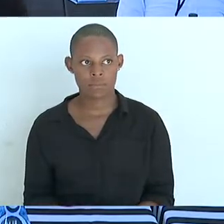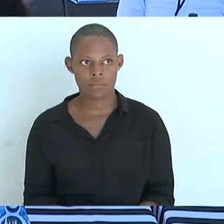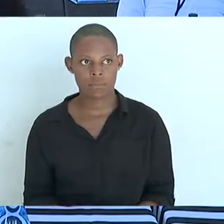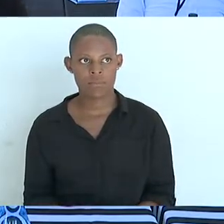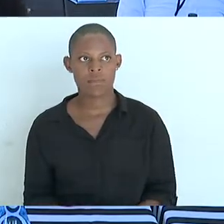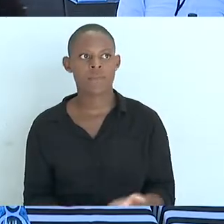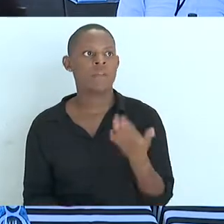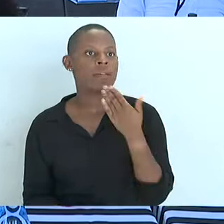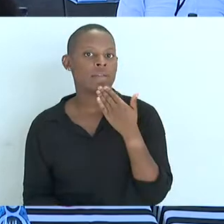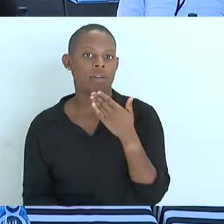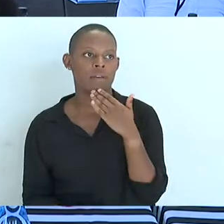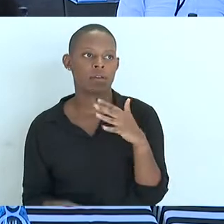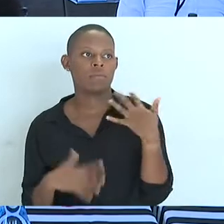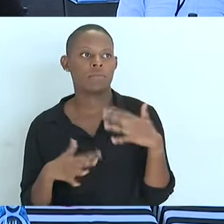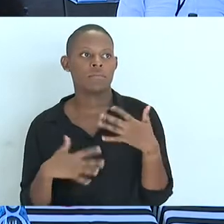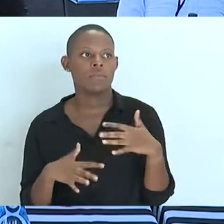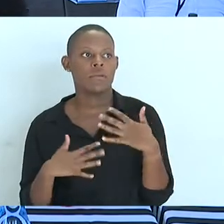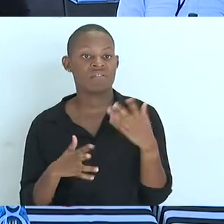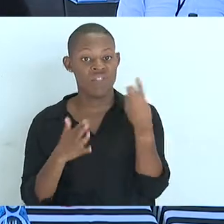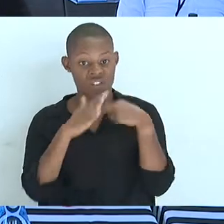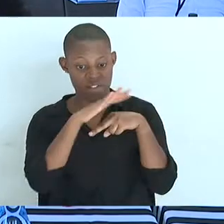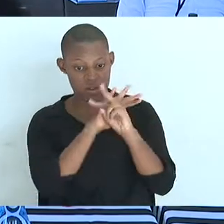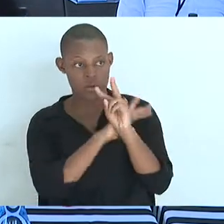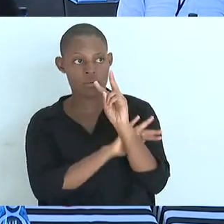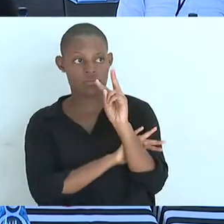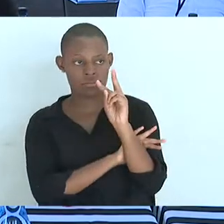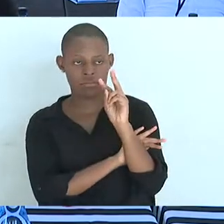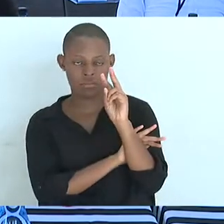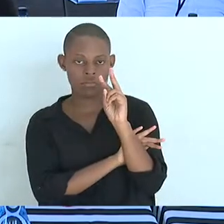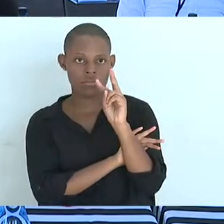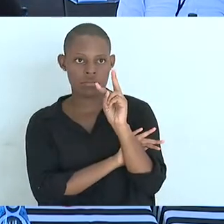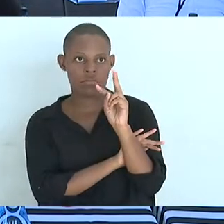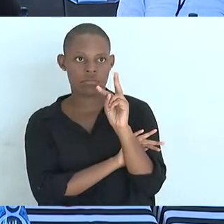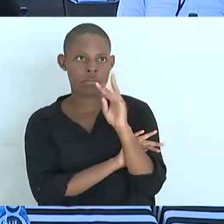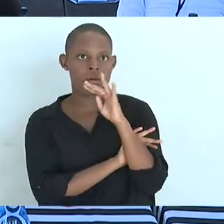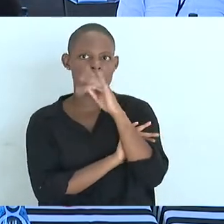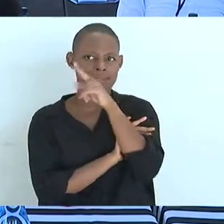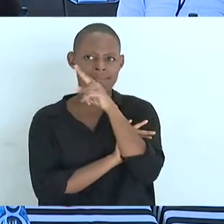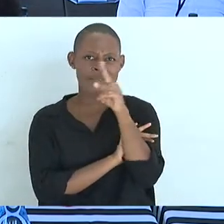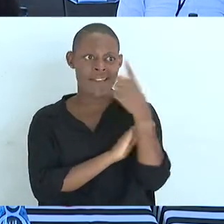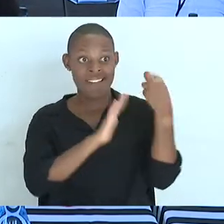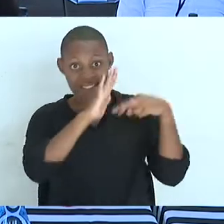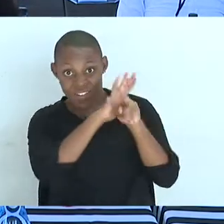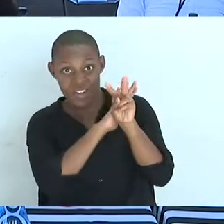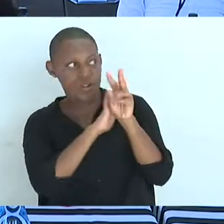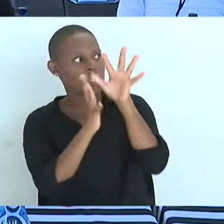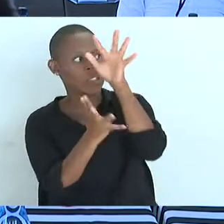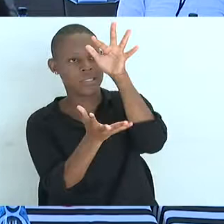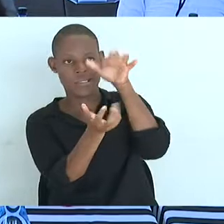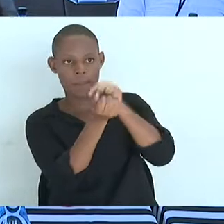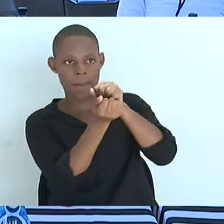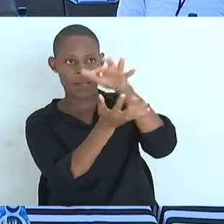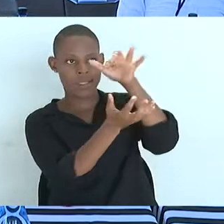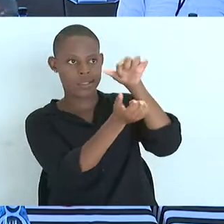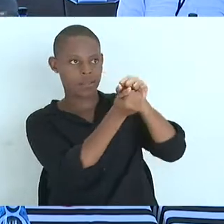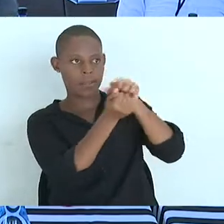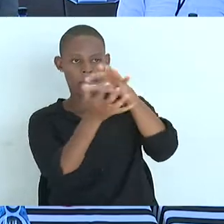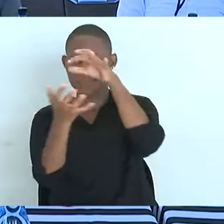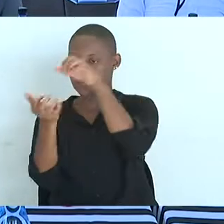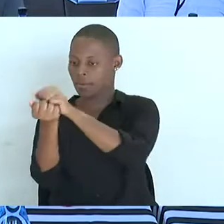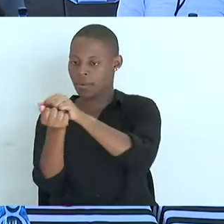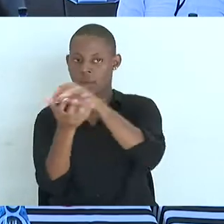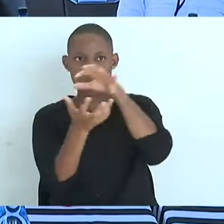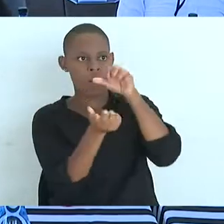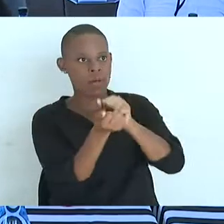Thank you very much for the video that is summarizing what